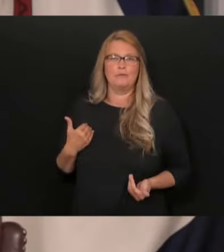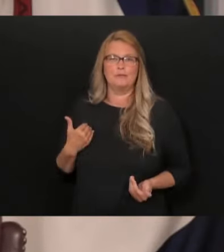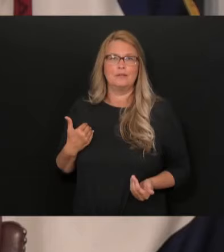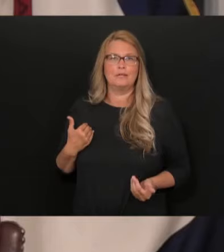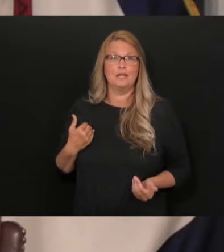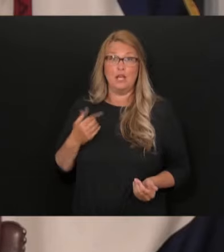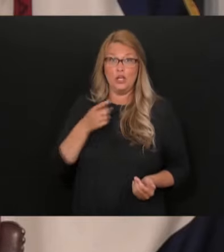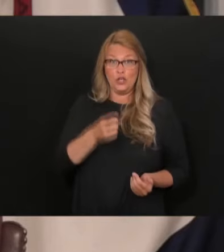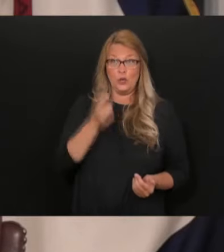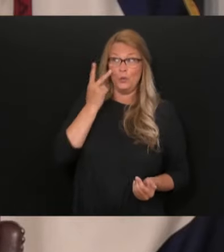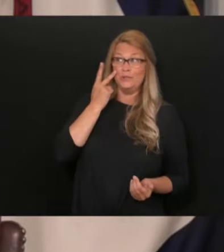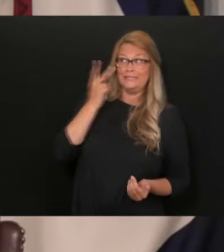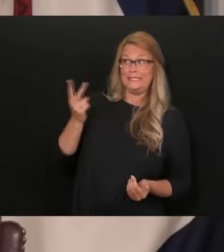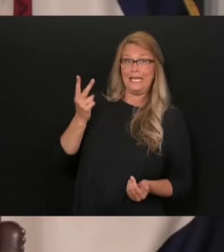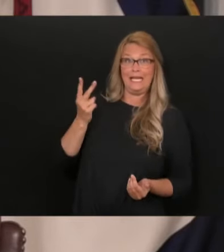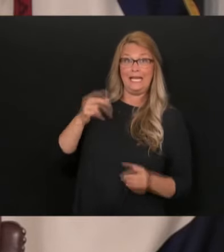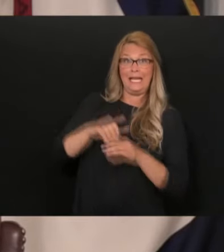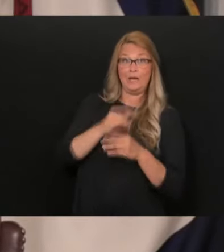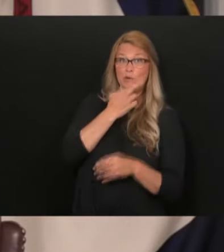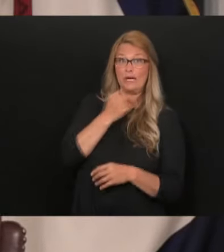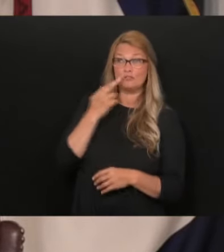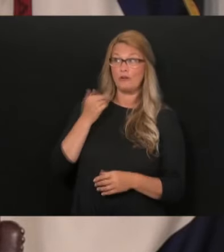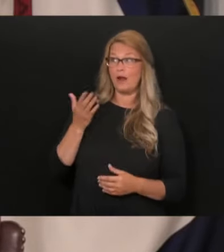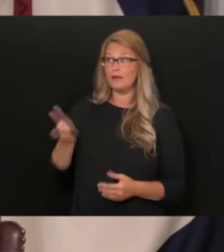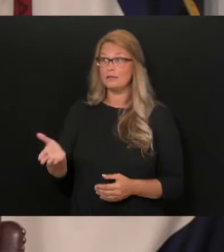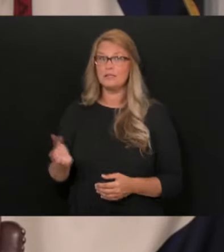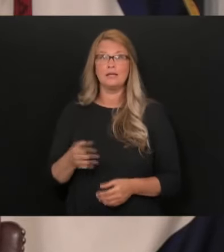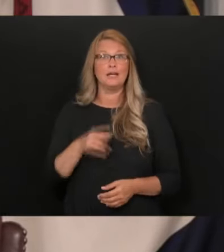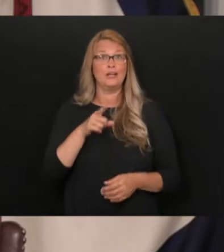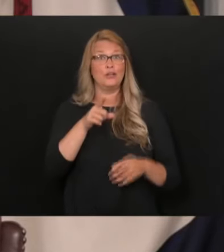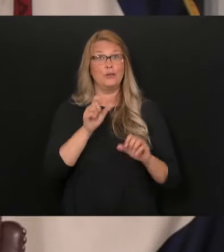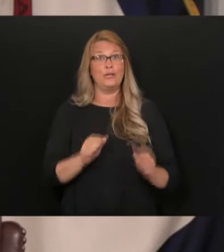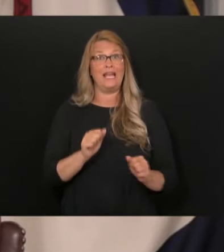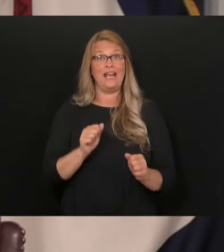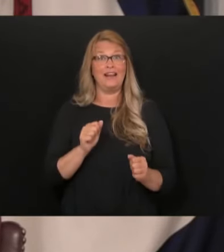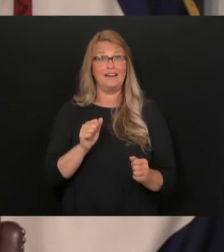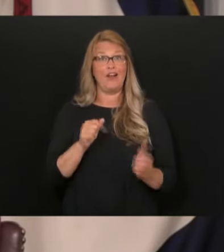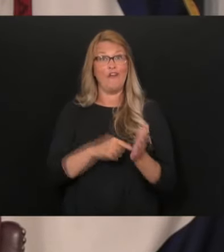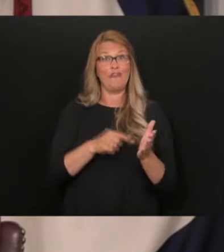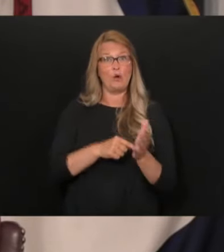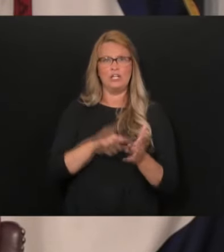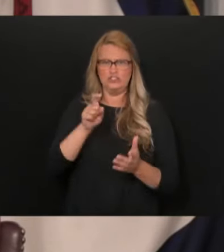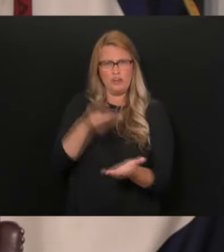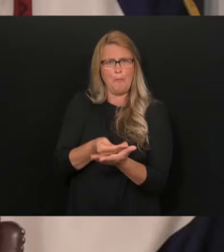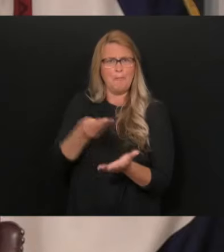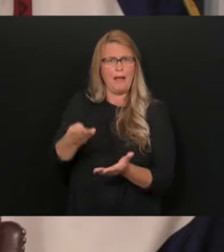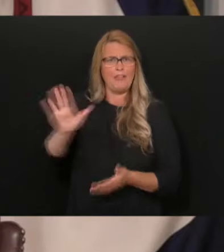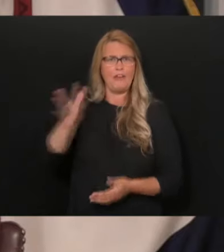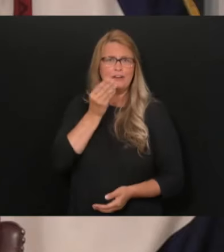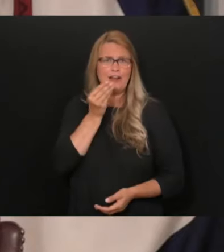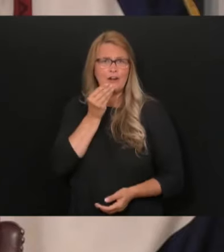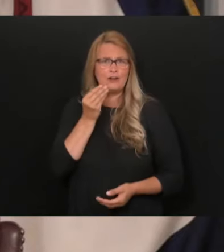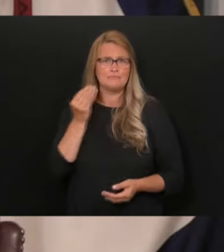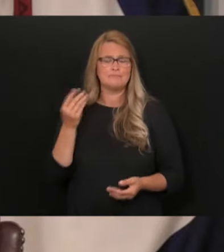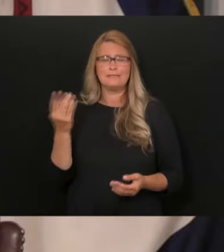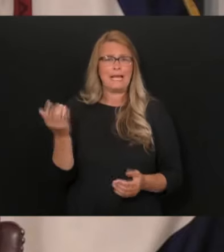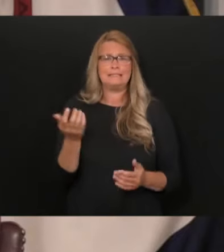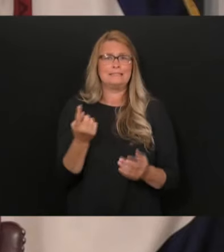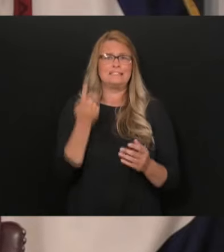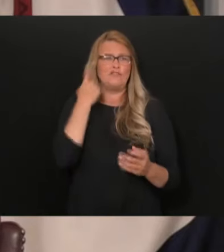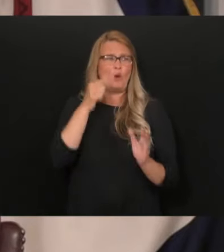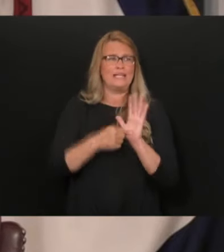If you see them in the restaurant, for crying out loud, and you can afford it, buy their dinner. Do anything and everything just